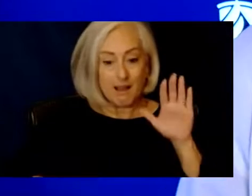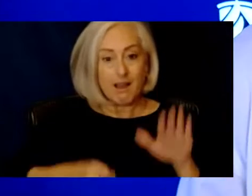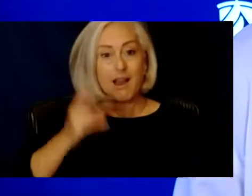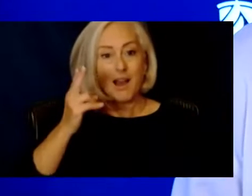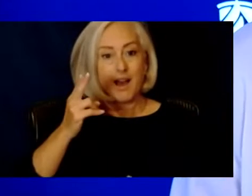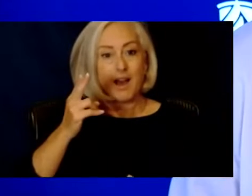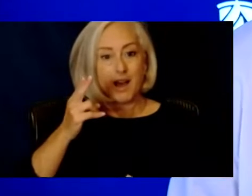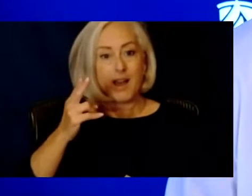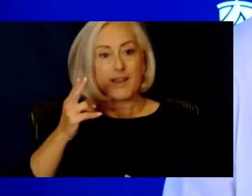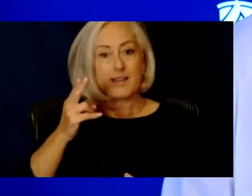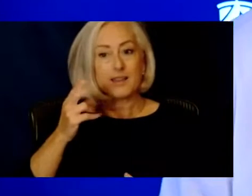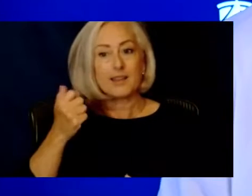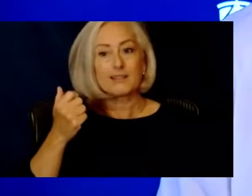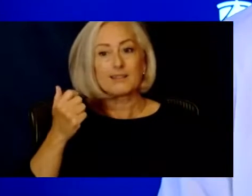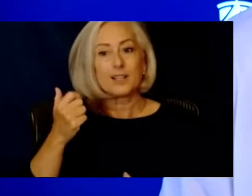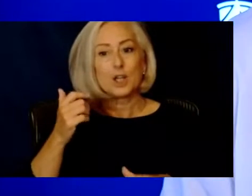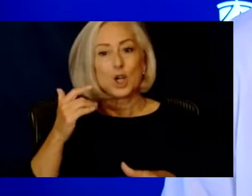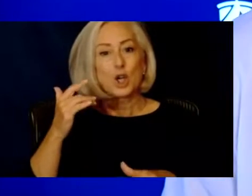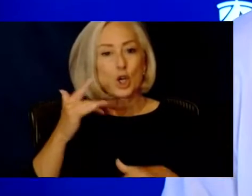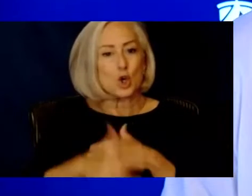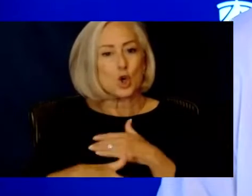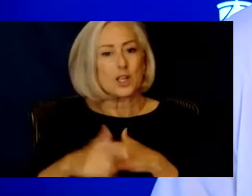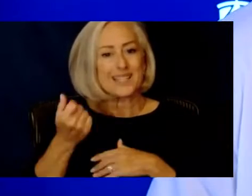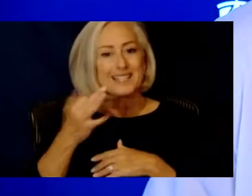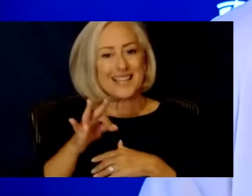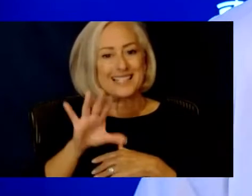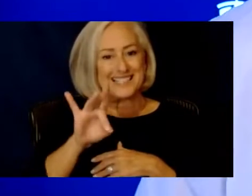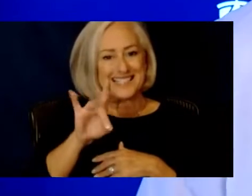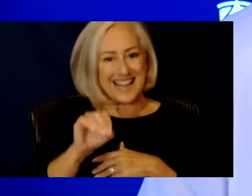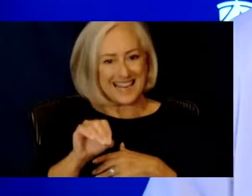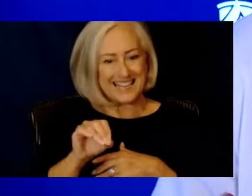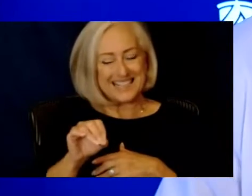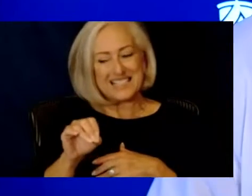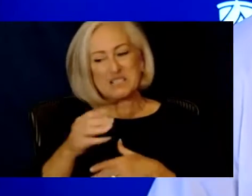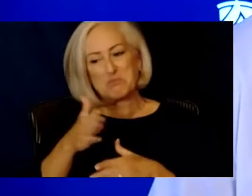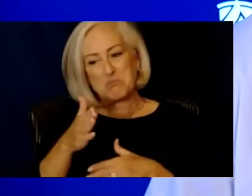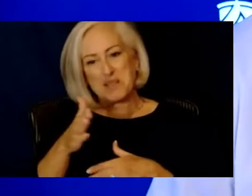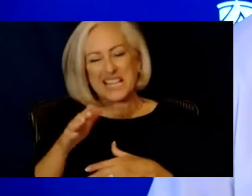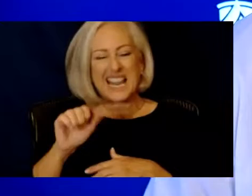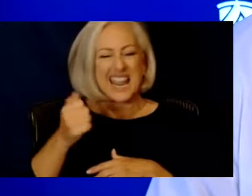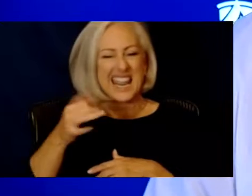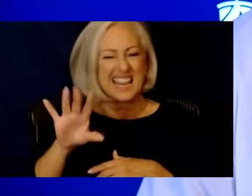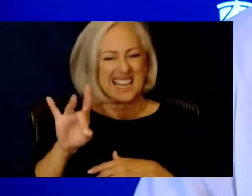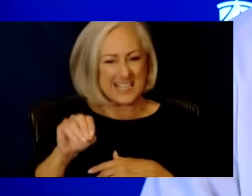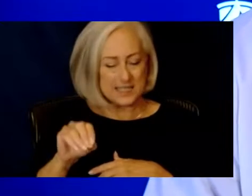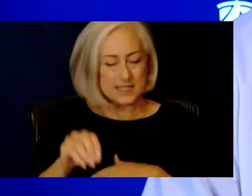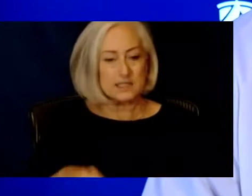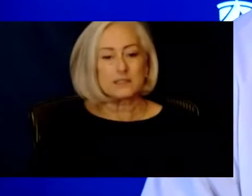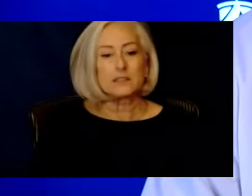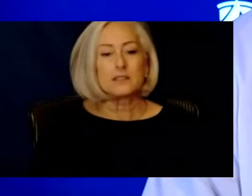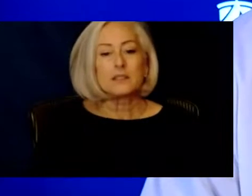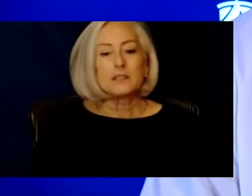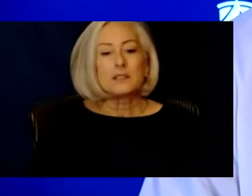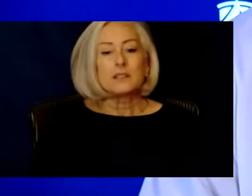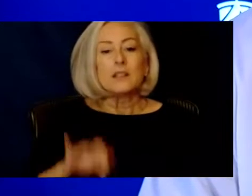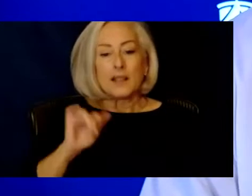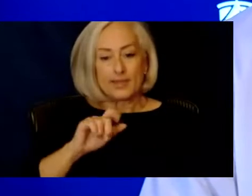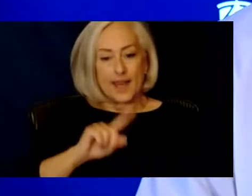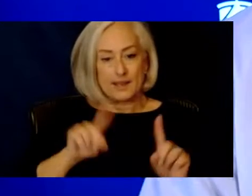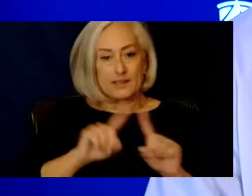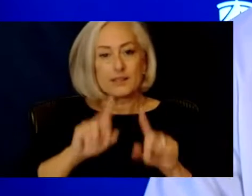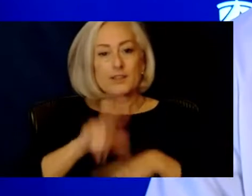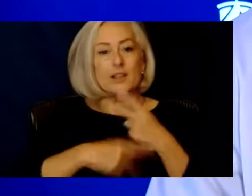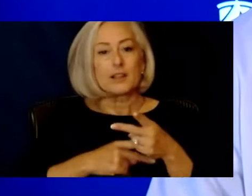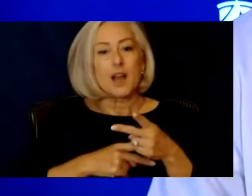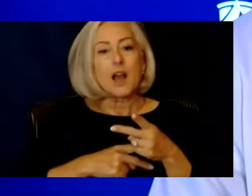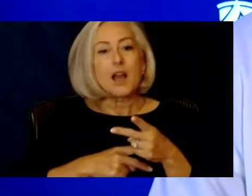early 80s and mid 80s. But for other things, and obviously these are different viruses spread different ways, I think the closest